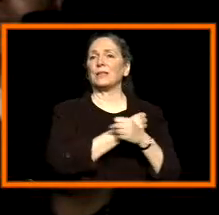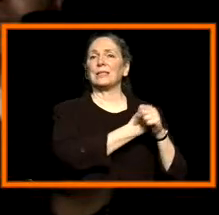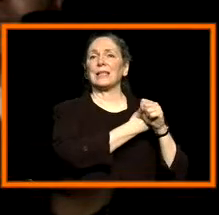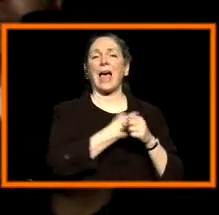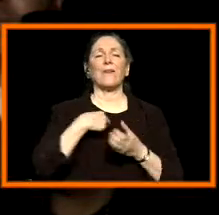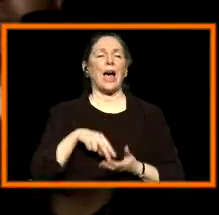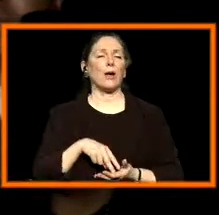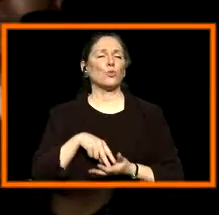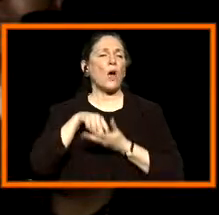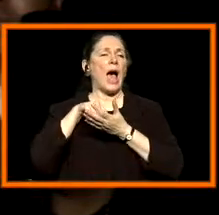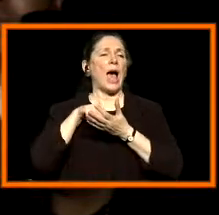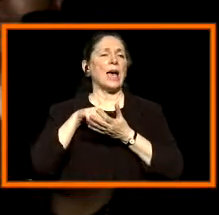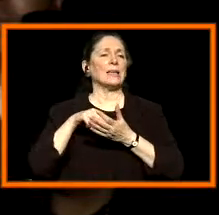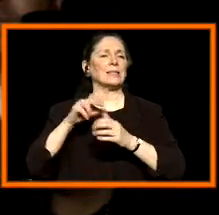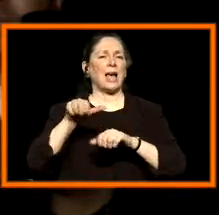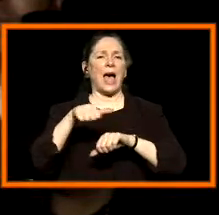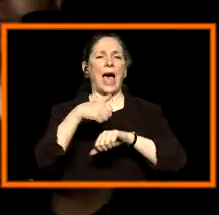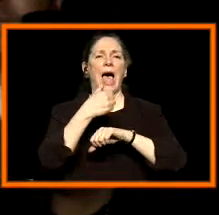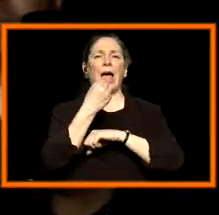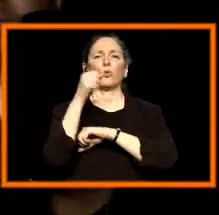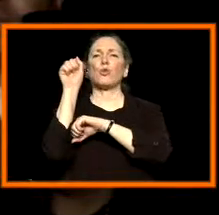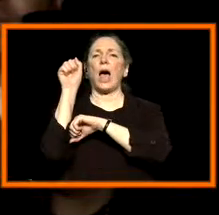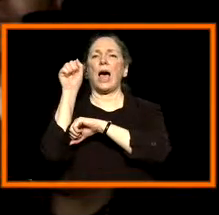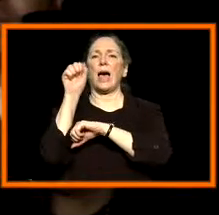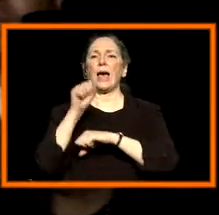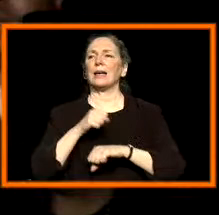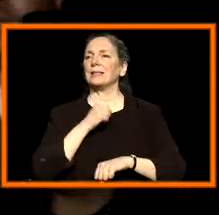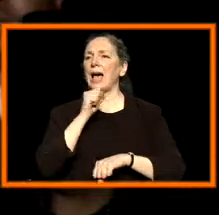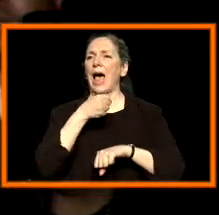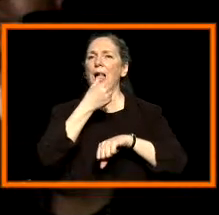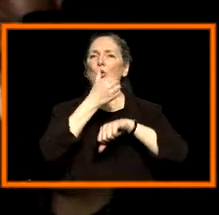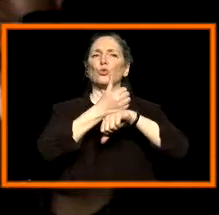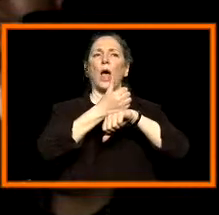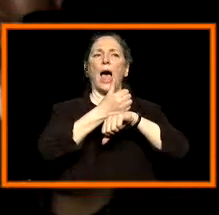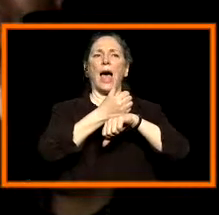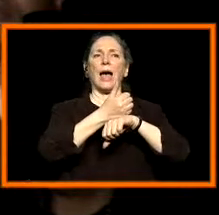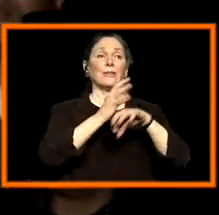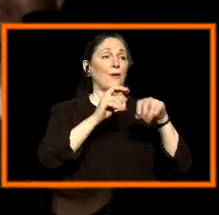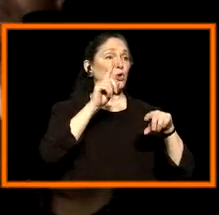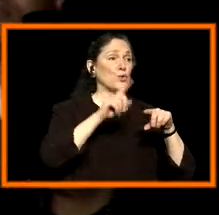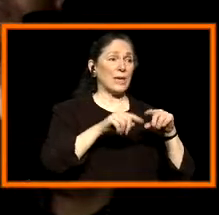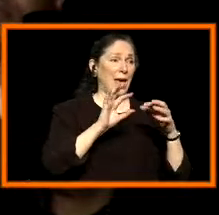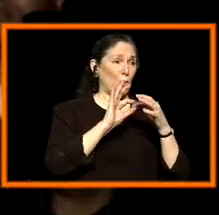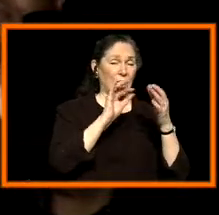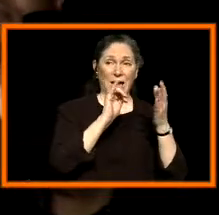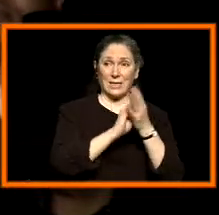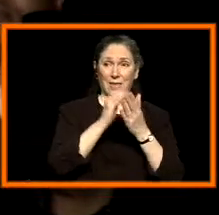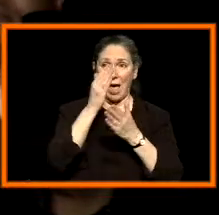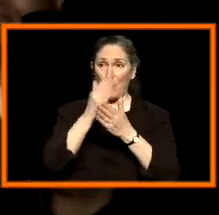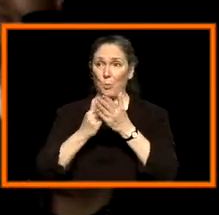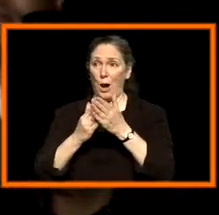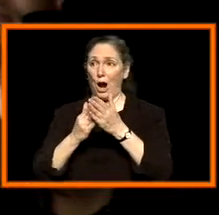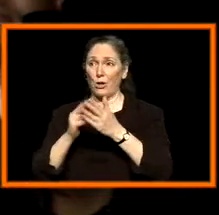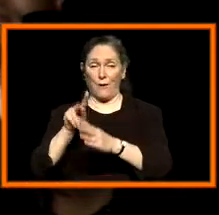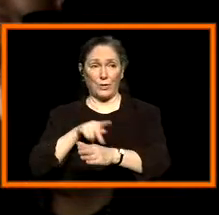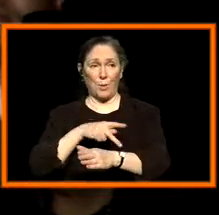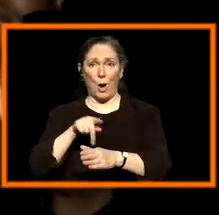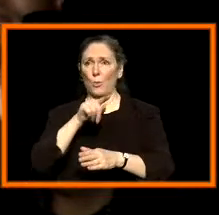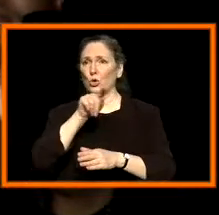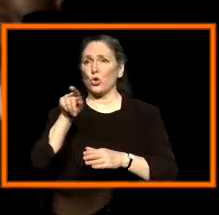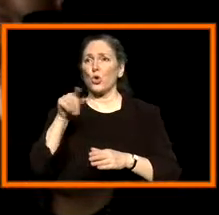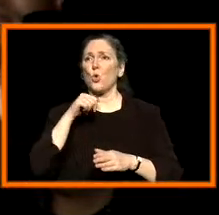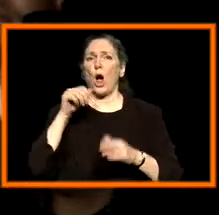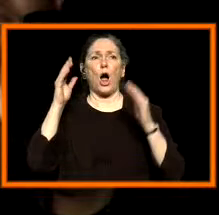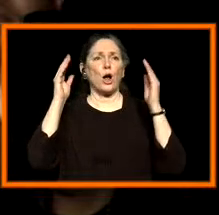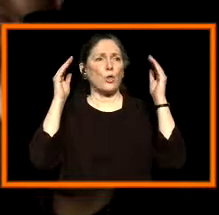rise, I rise, I rise. And if you cannot relate to that particular part of the poem, you